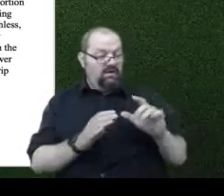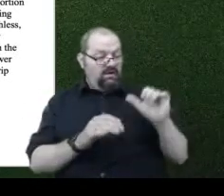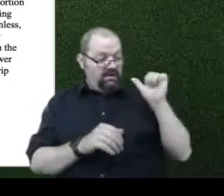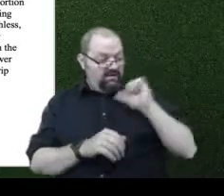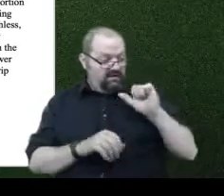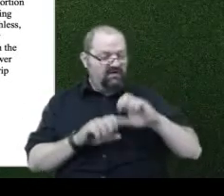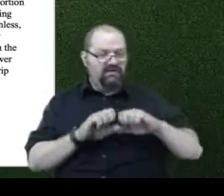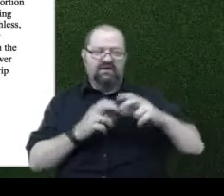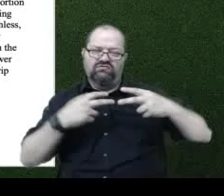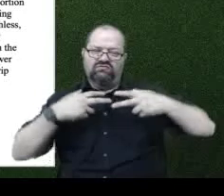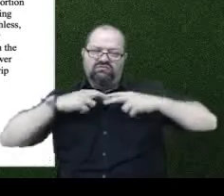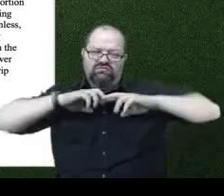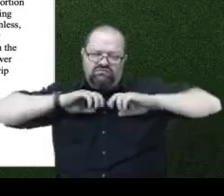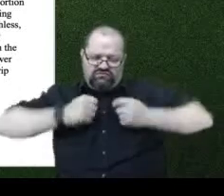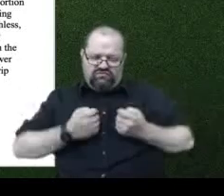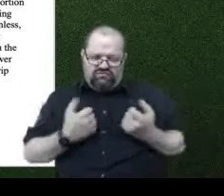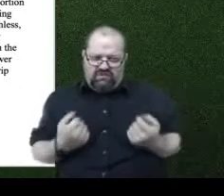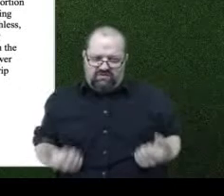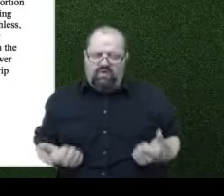person's humanity.